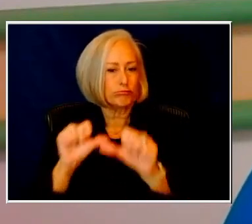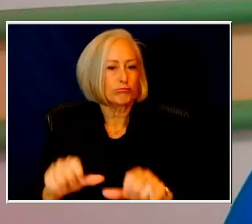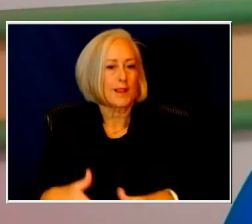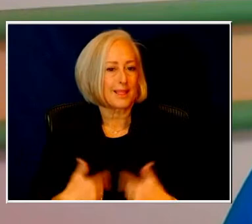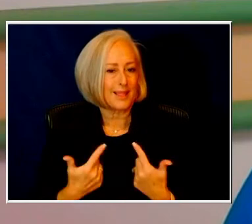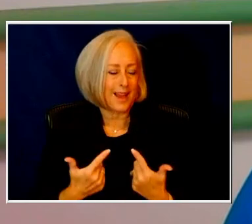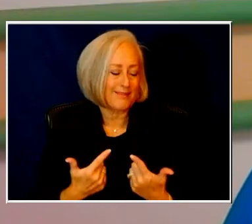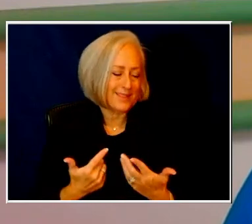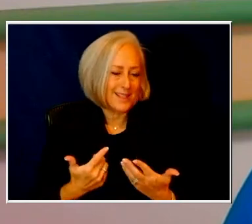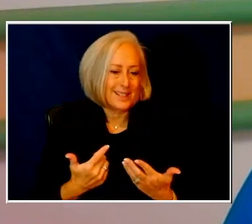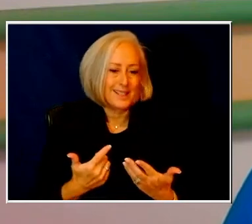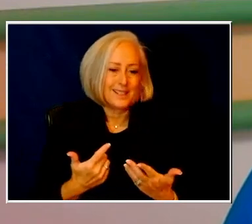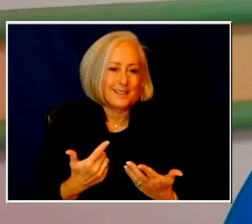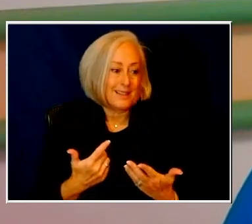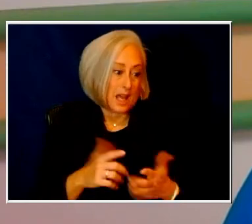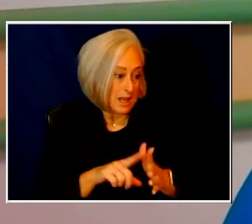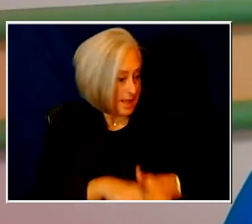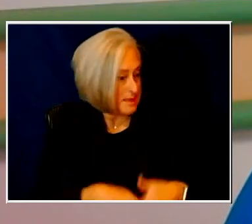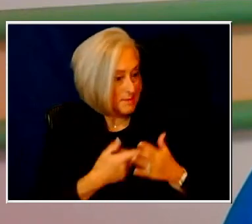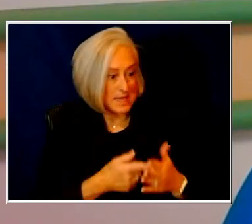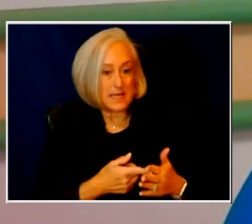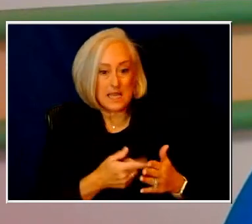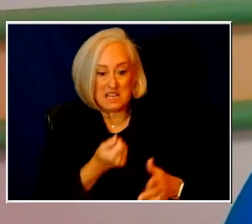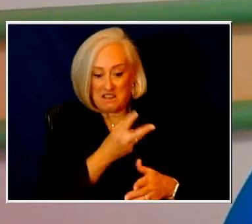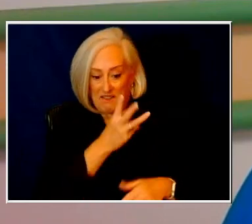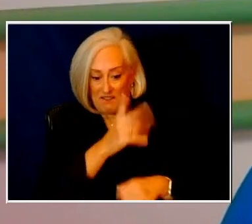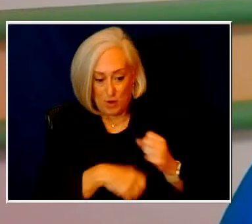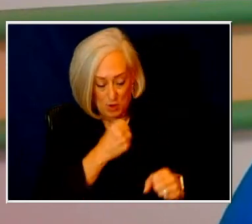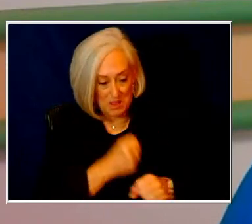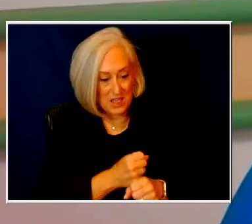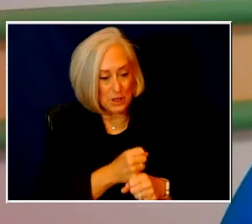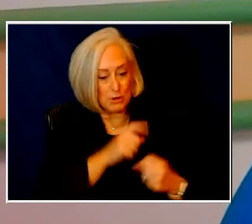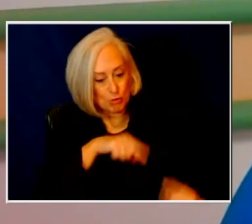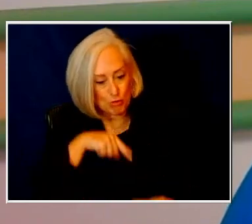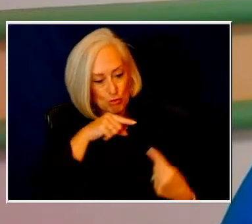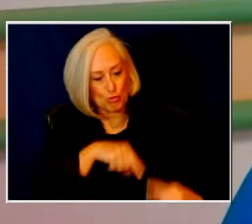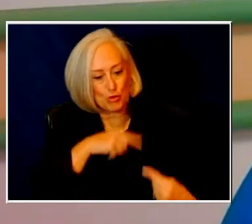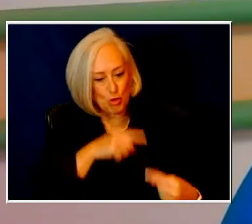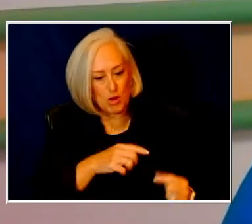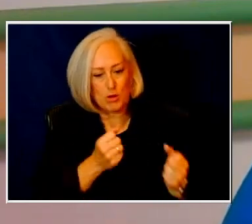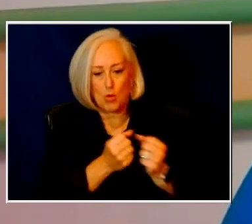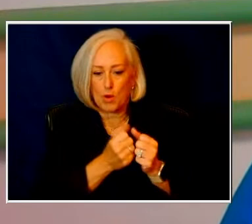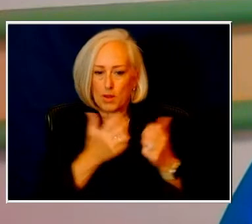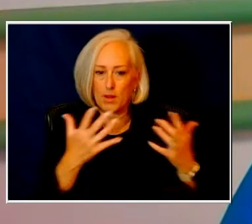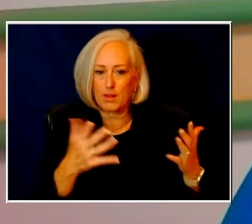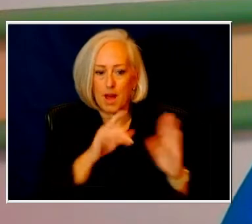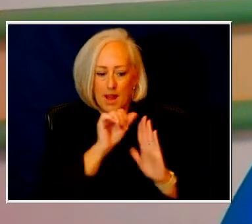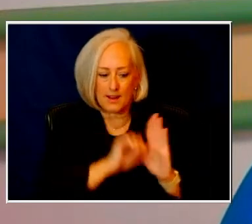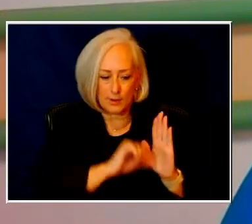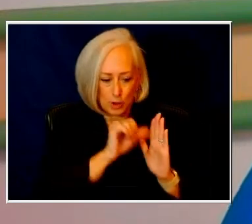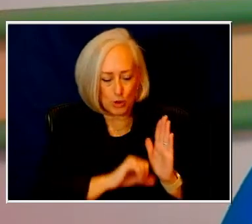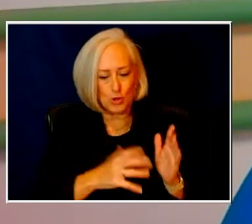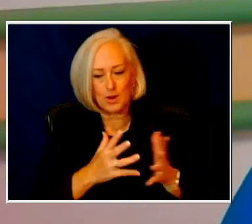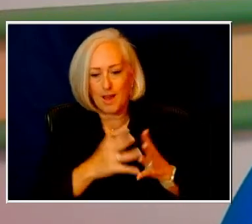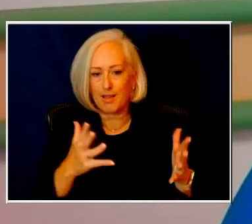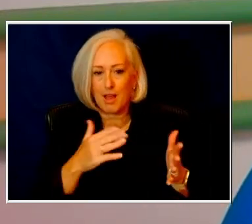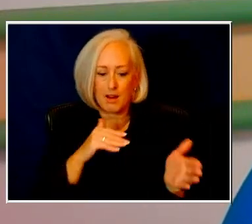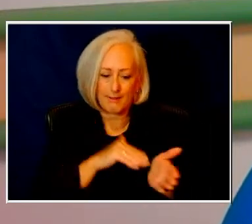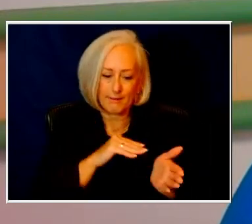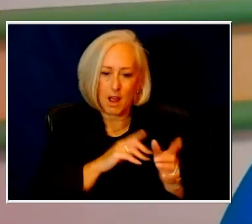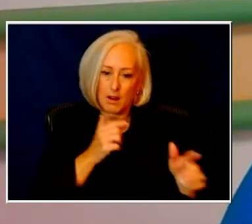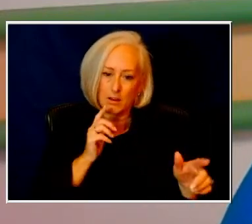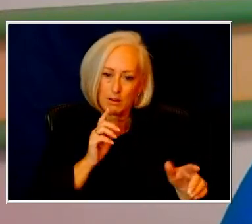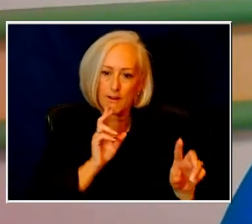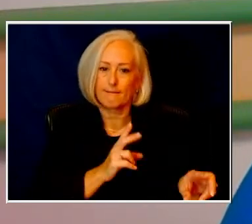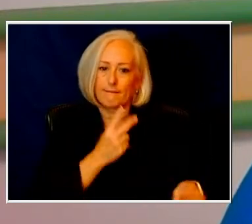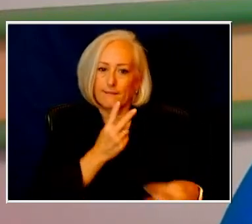rough stretch of a couple of years and lots of surgeries. And lots of follow-up still to go, but